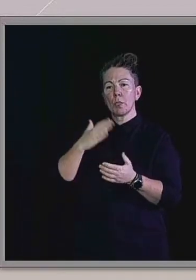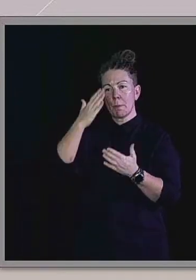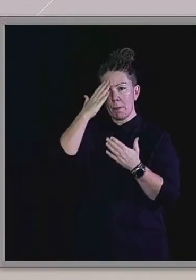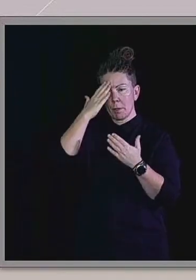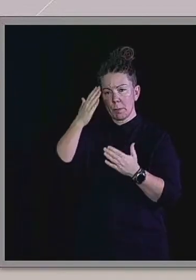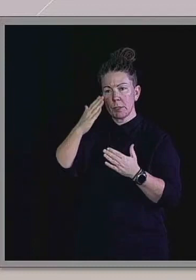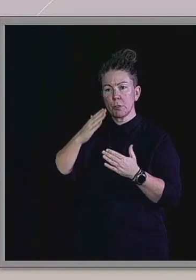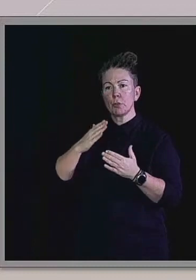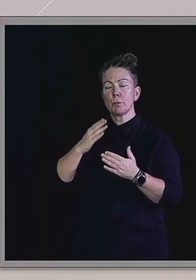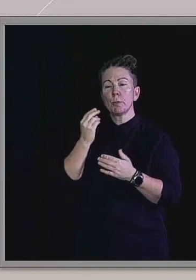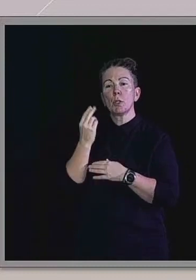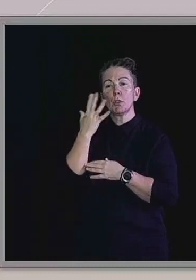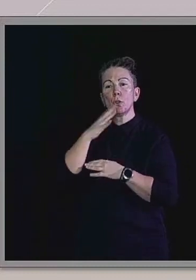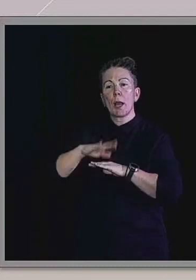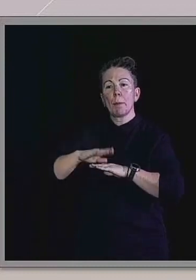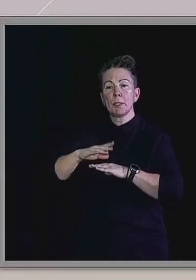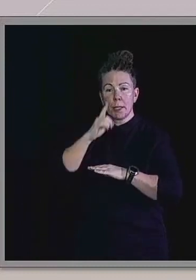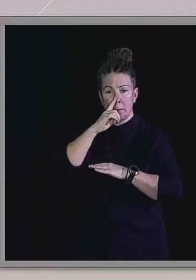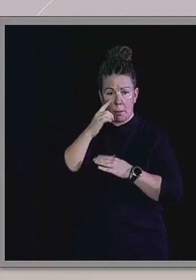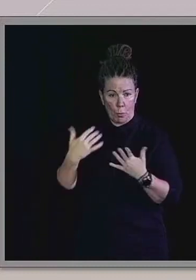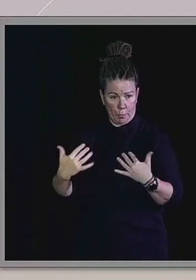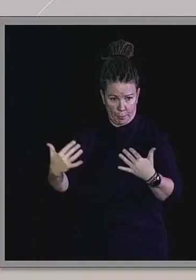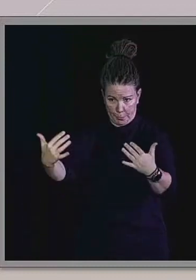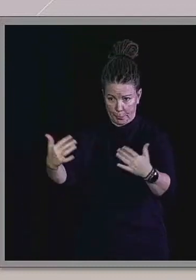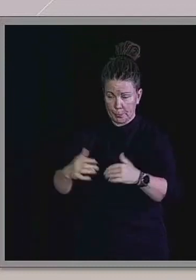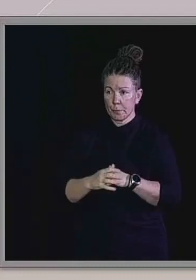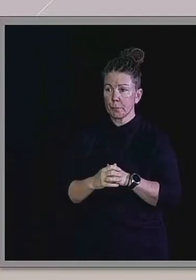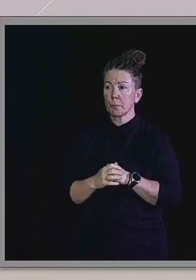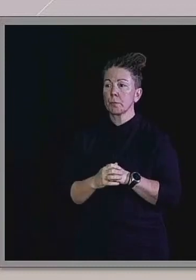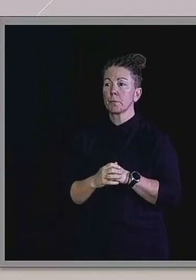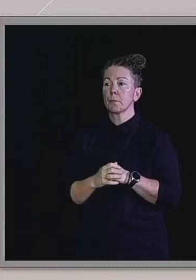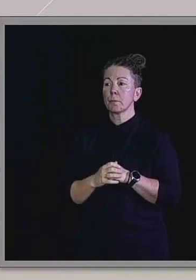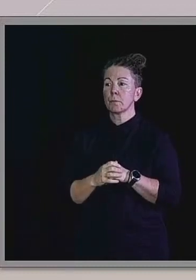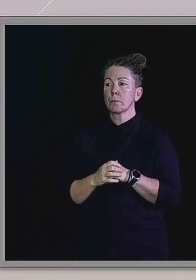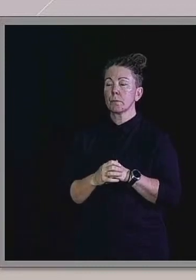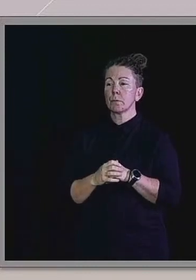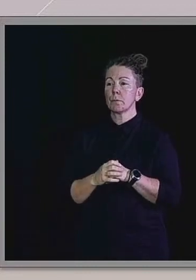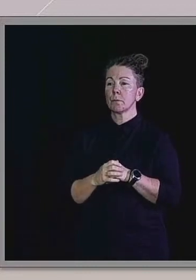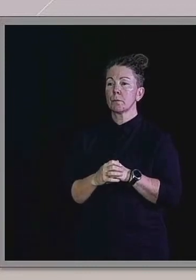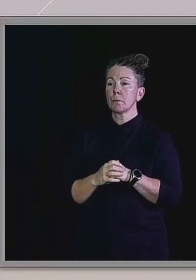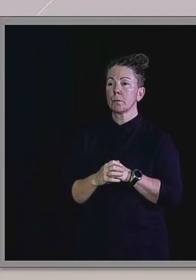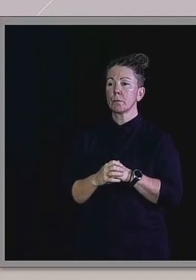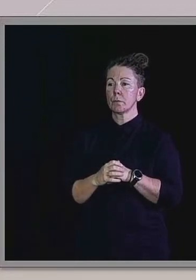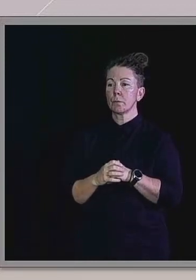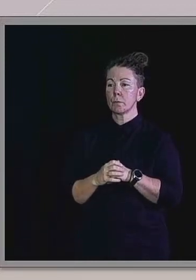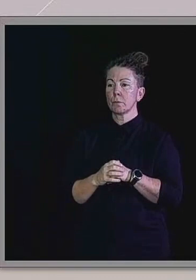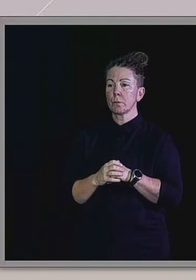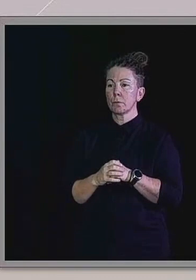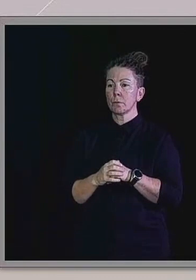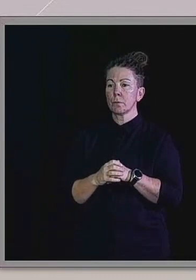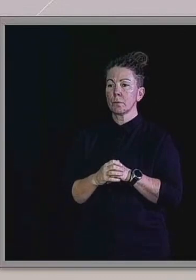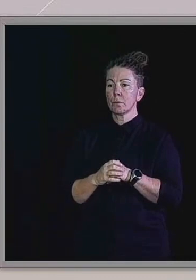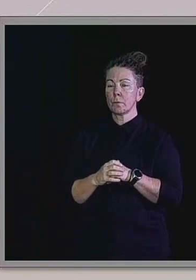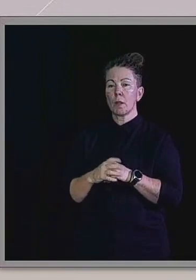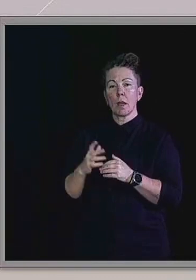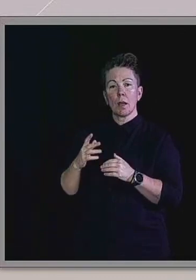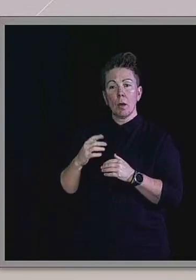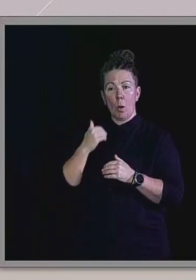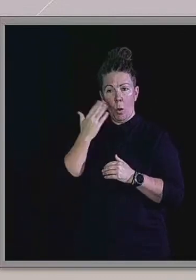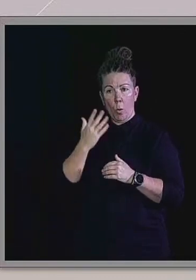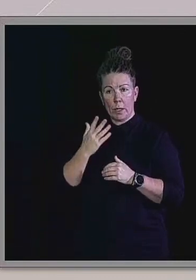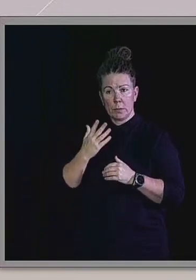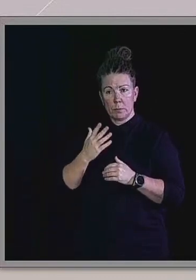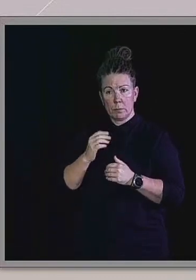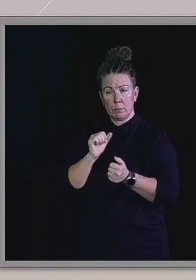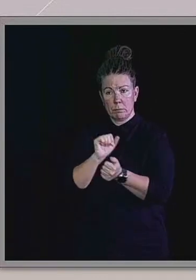Noongar Boodja First Nations people of this area, who have always sort of allowed us to come here and walk freely into their country and